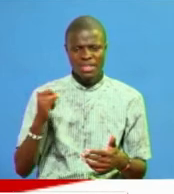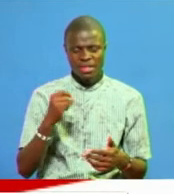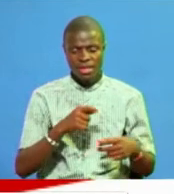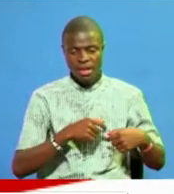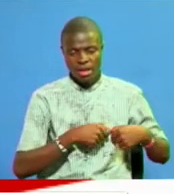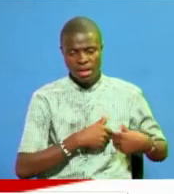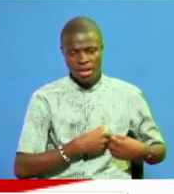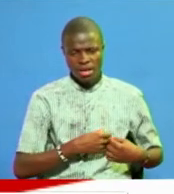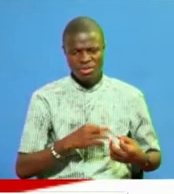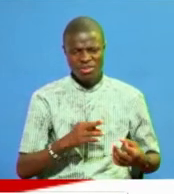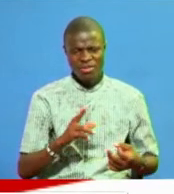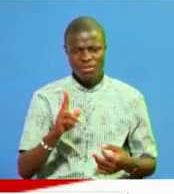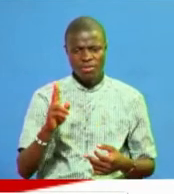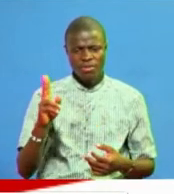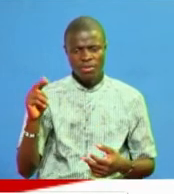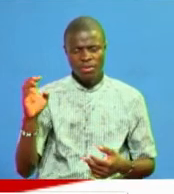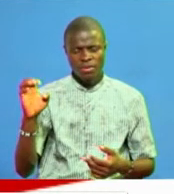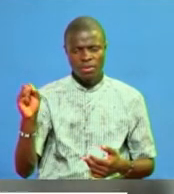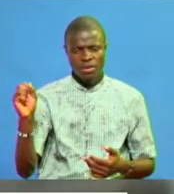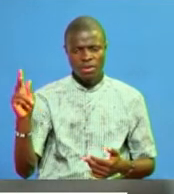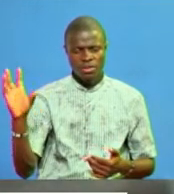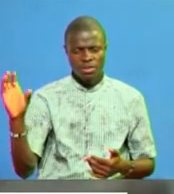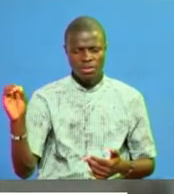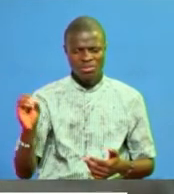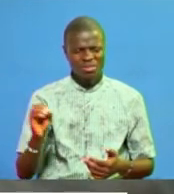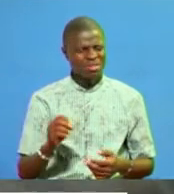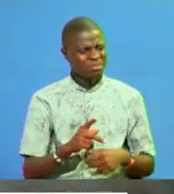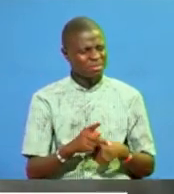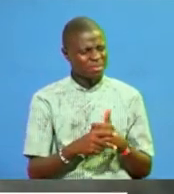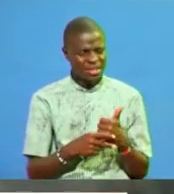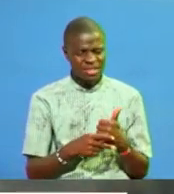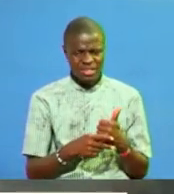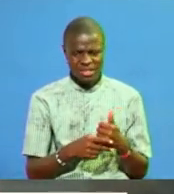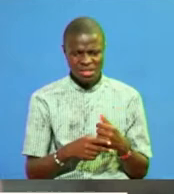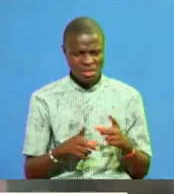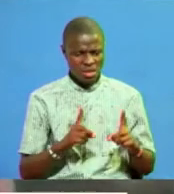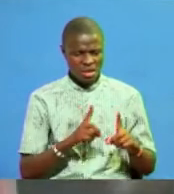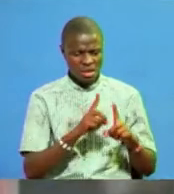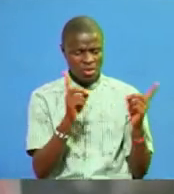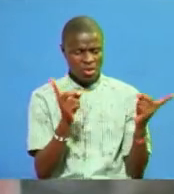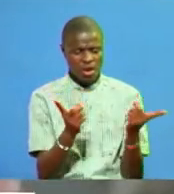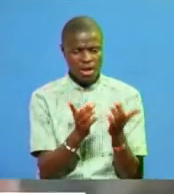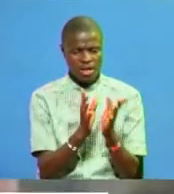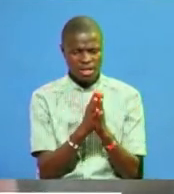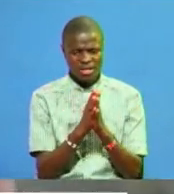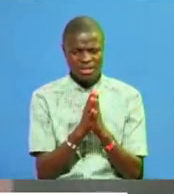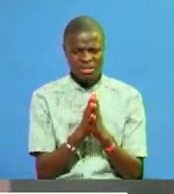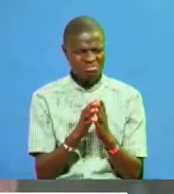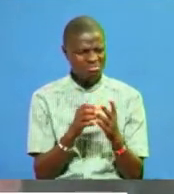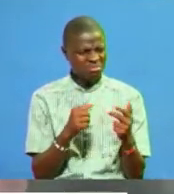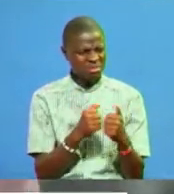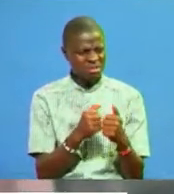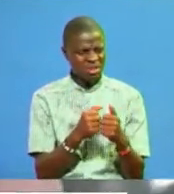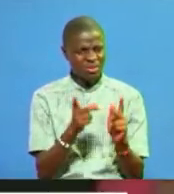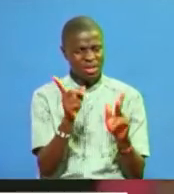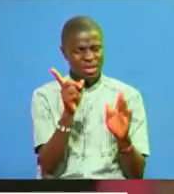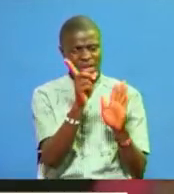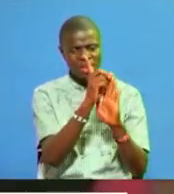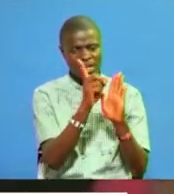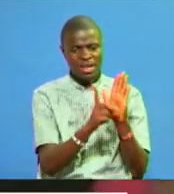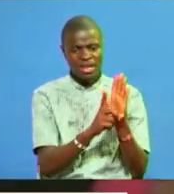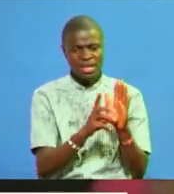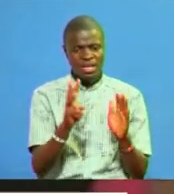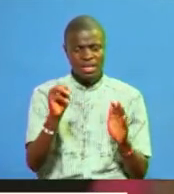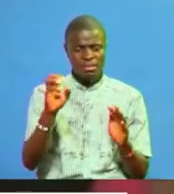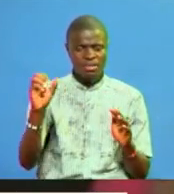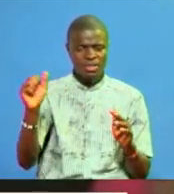celebrated through radio in all its diversity, and it provides a platform for democratic disclosure. According to statistics by the Media Council of